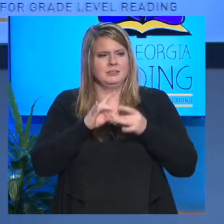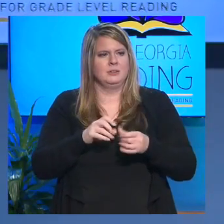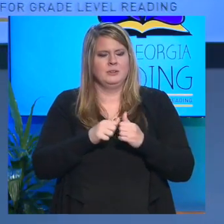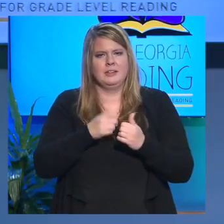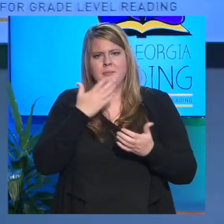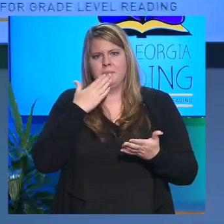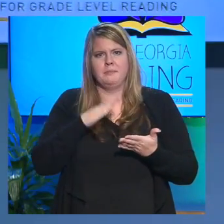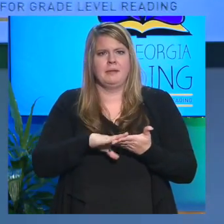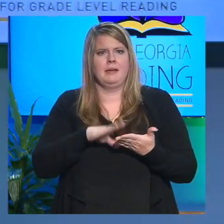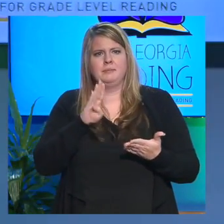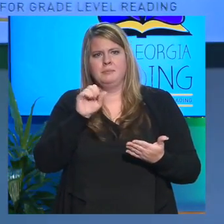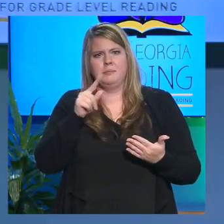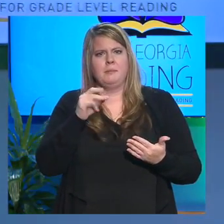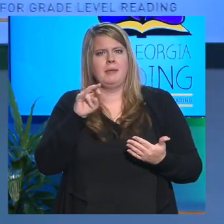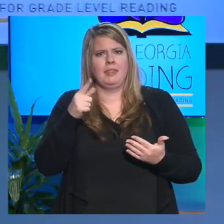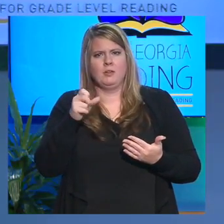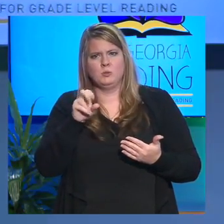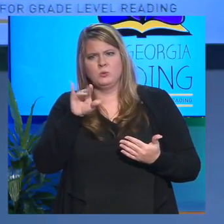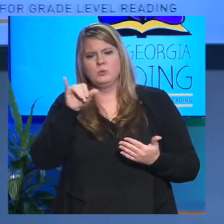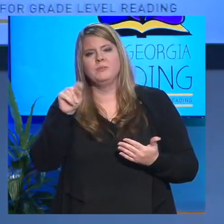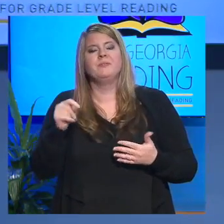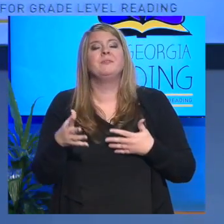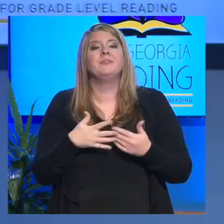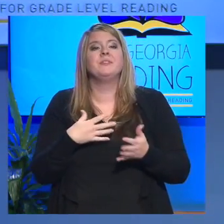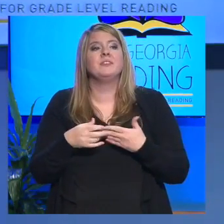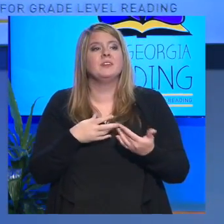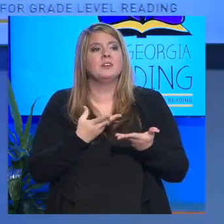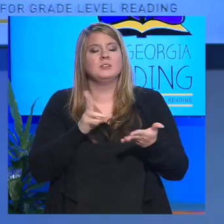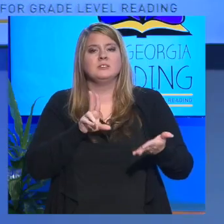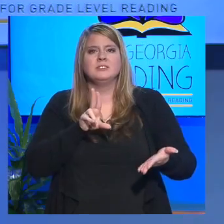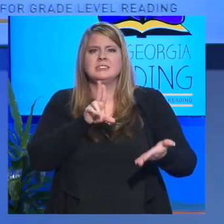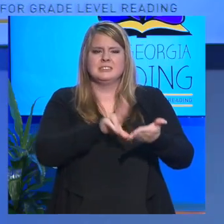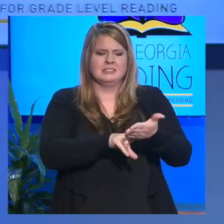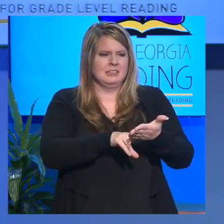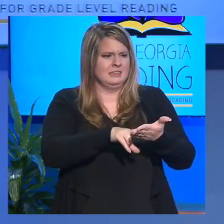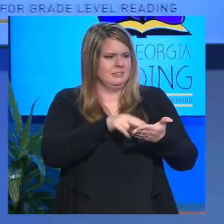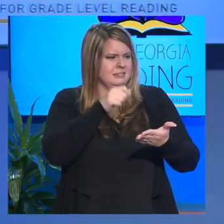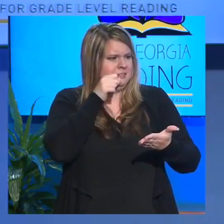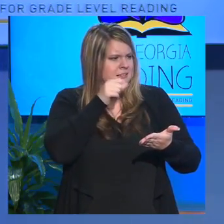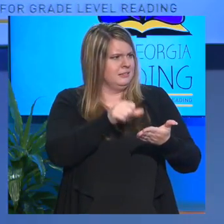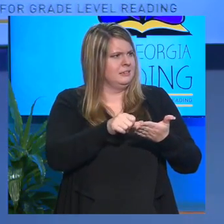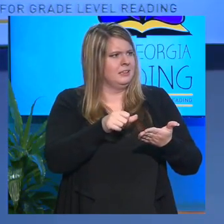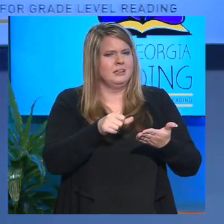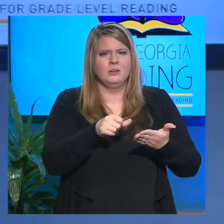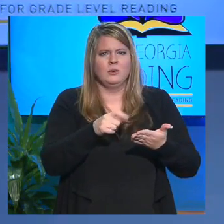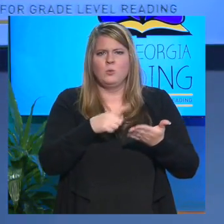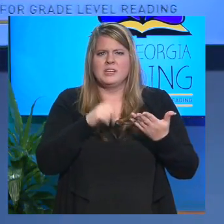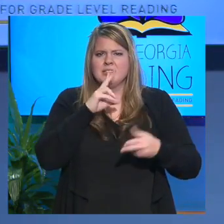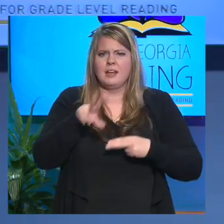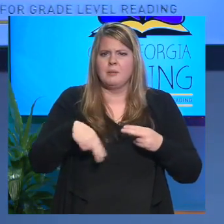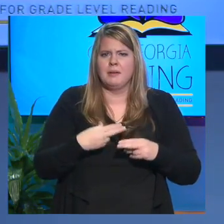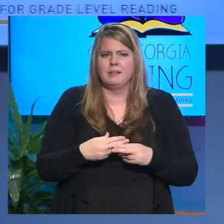suit. And the silent letter, what is that about? Por favor, someone tell me.